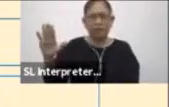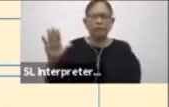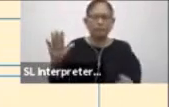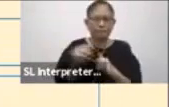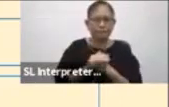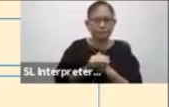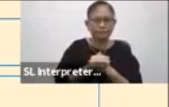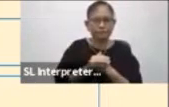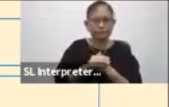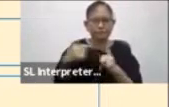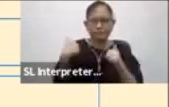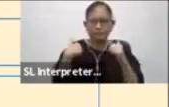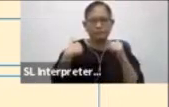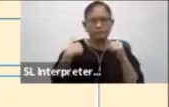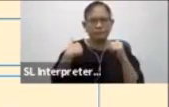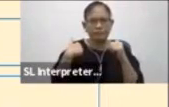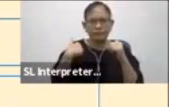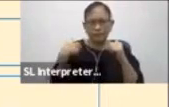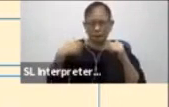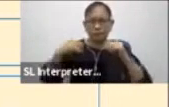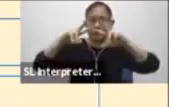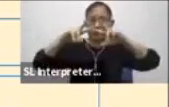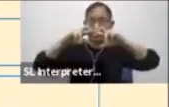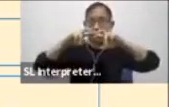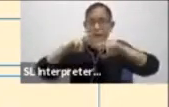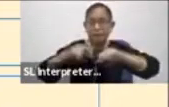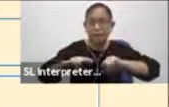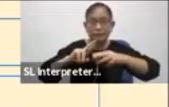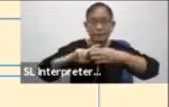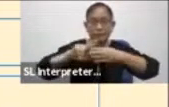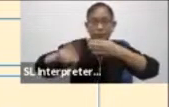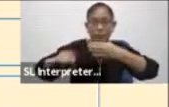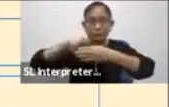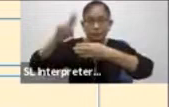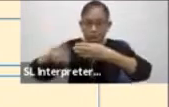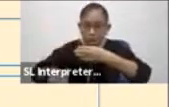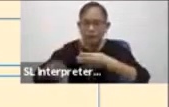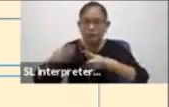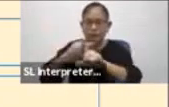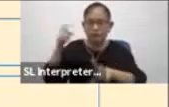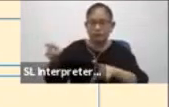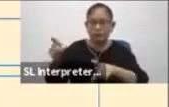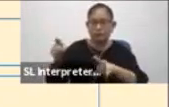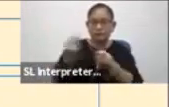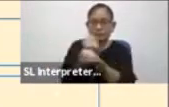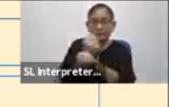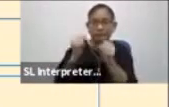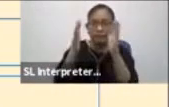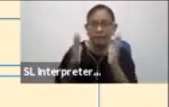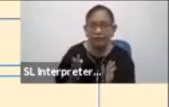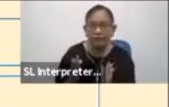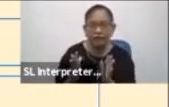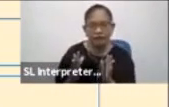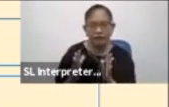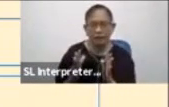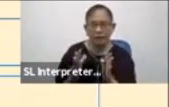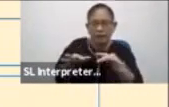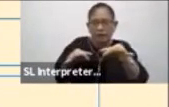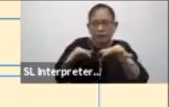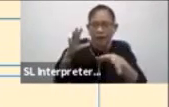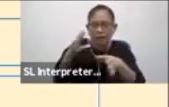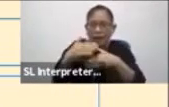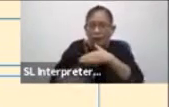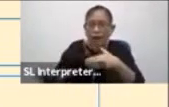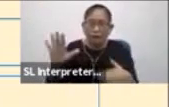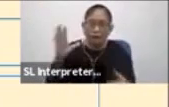When we analyzed the response from the survivors, after experiencing